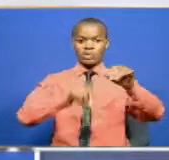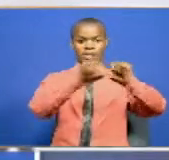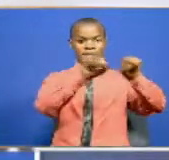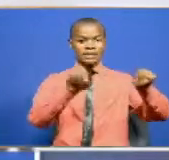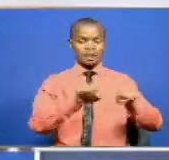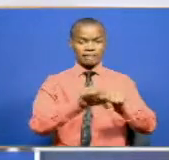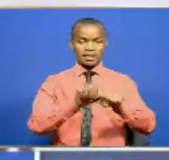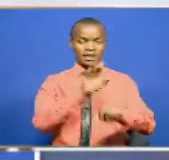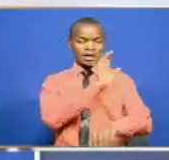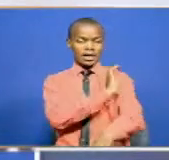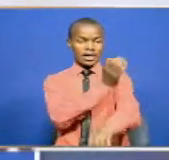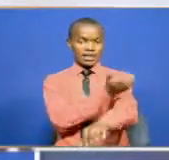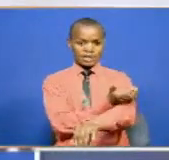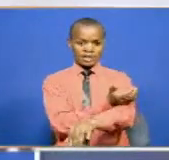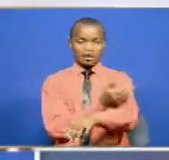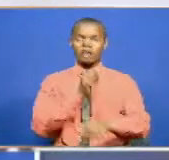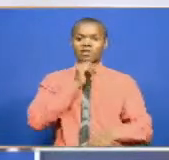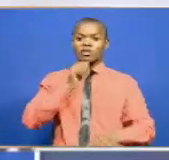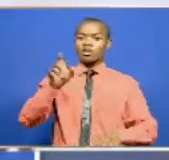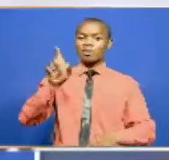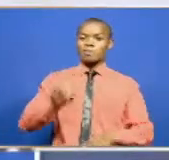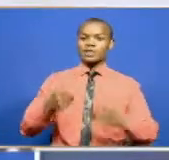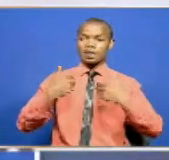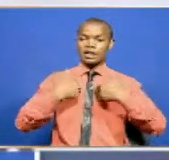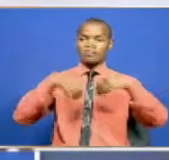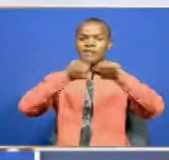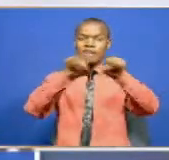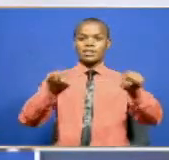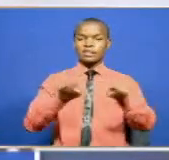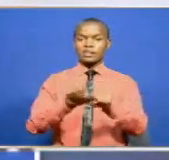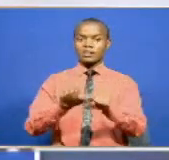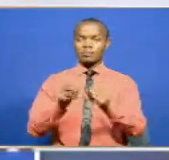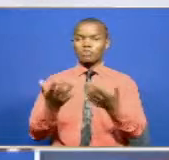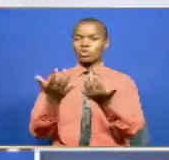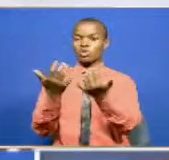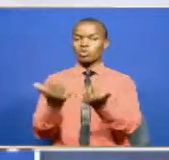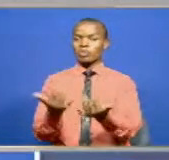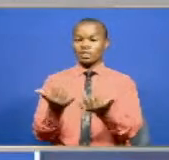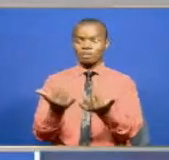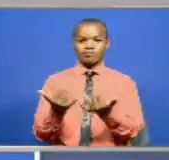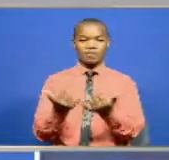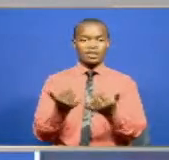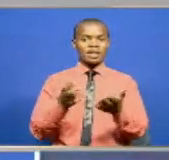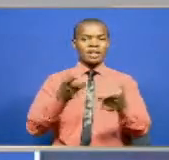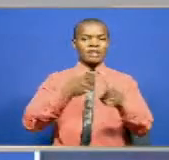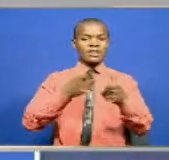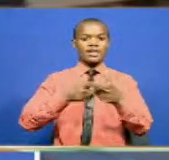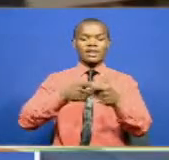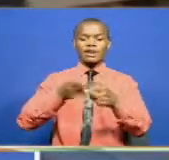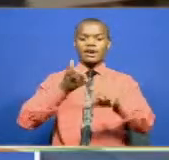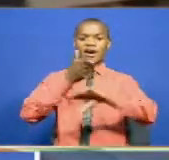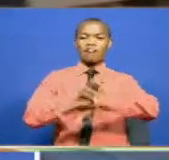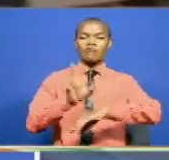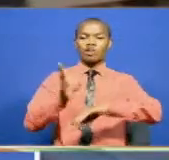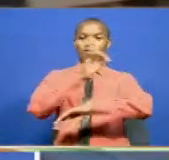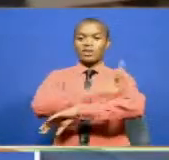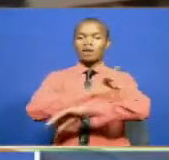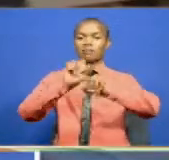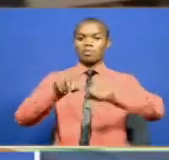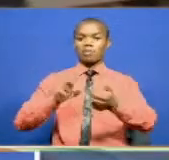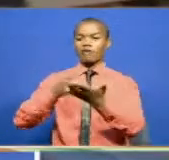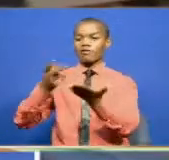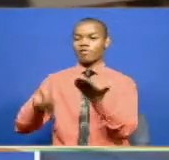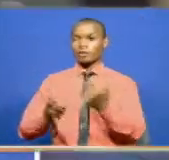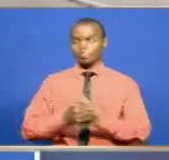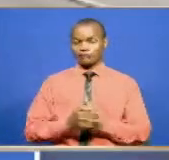energy. So you don't have to have a system installed today, which will fail after 2 days. The proposed regulations require that solar companies